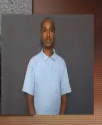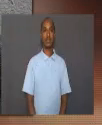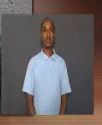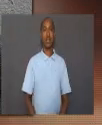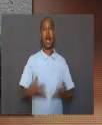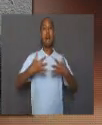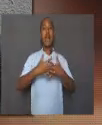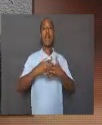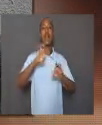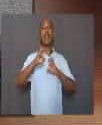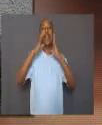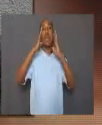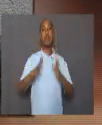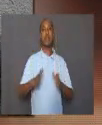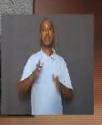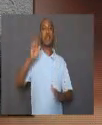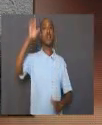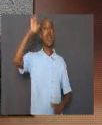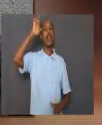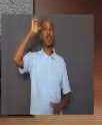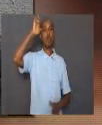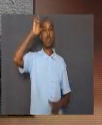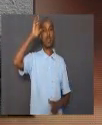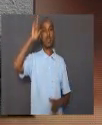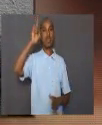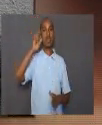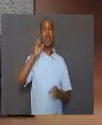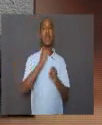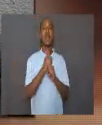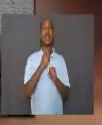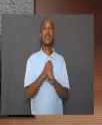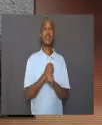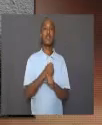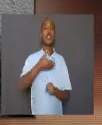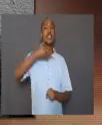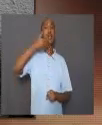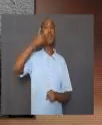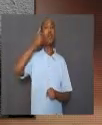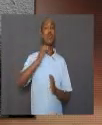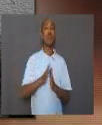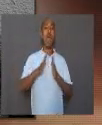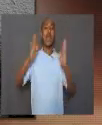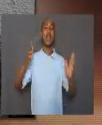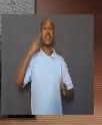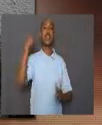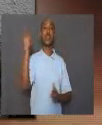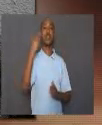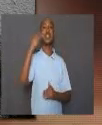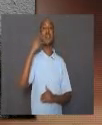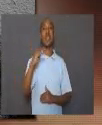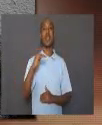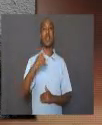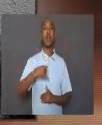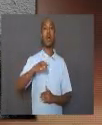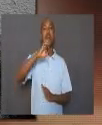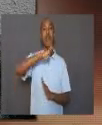American chemist Linus Pauling created the most widely used scale of